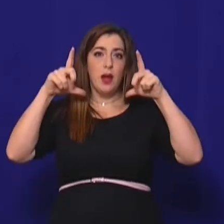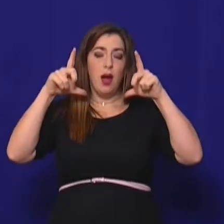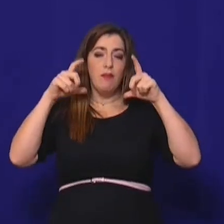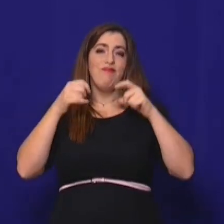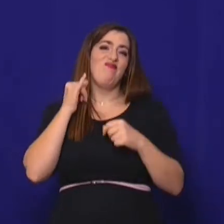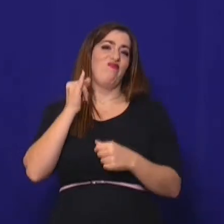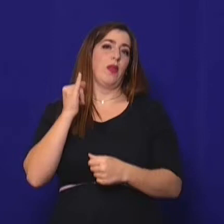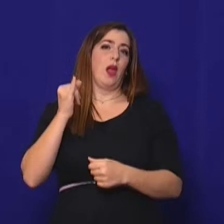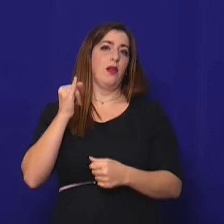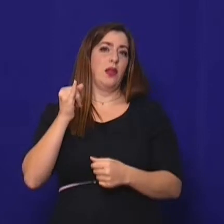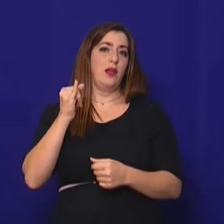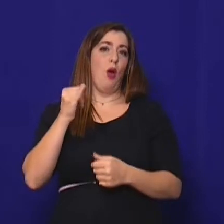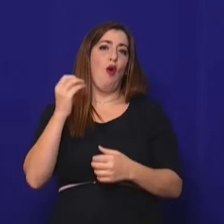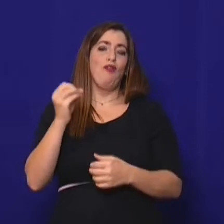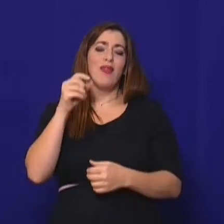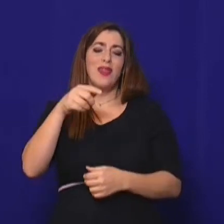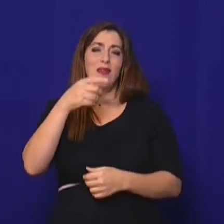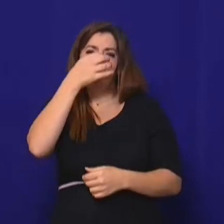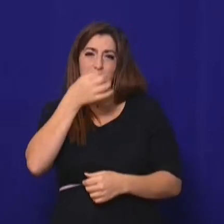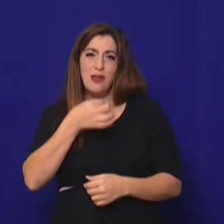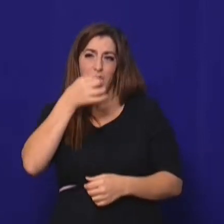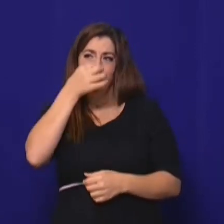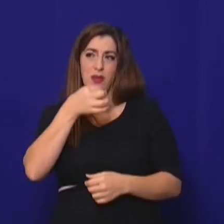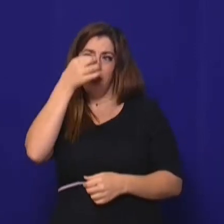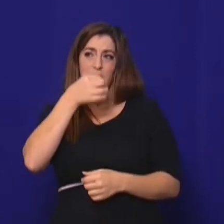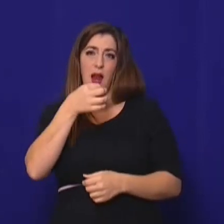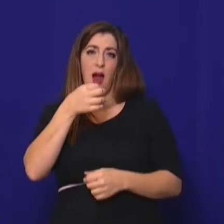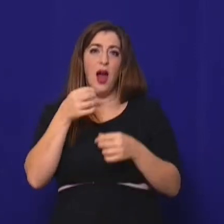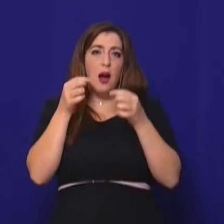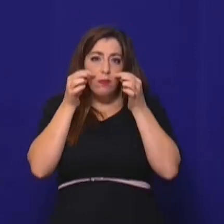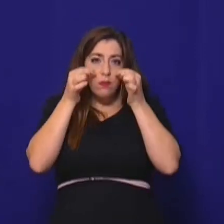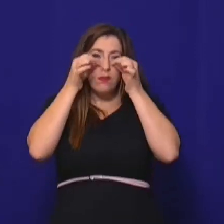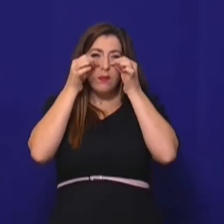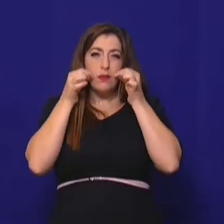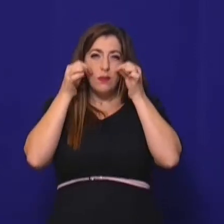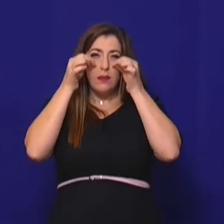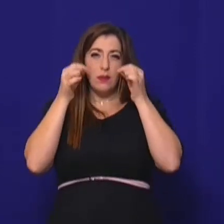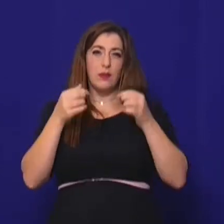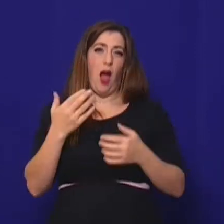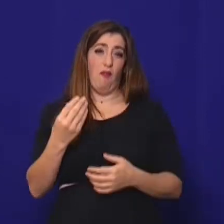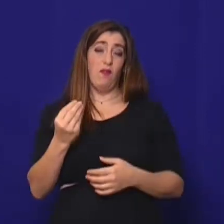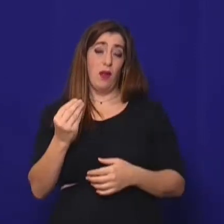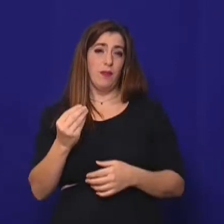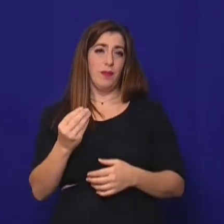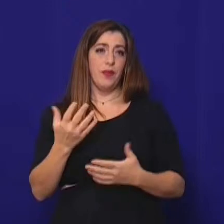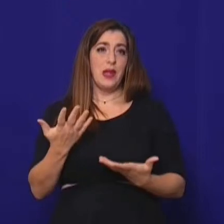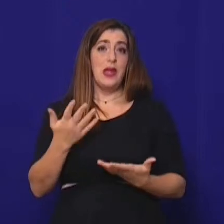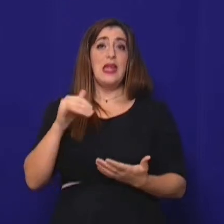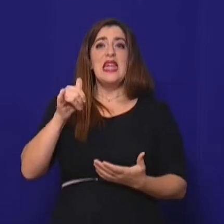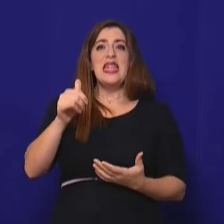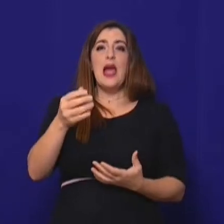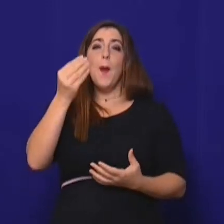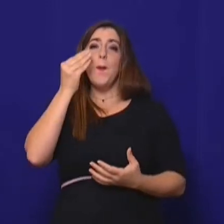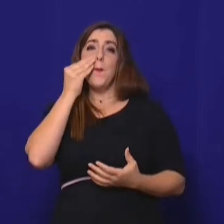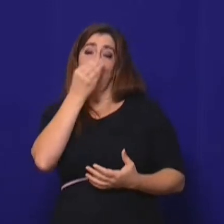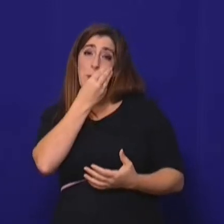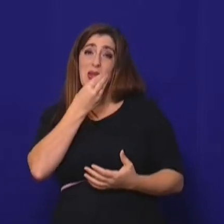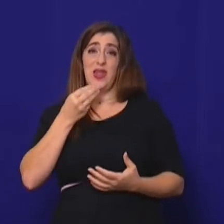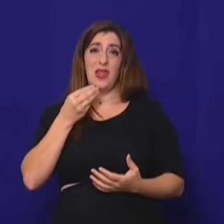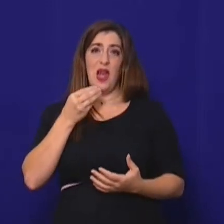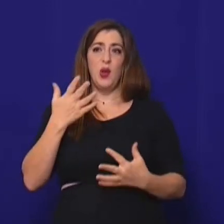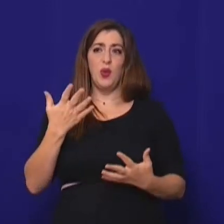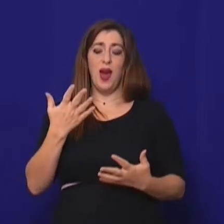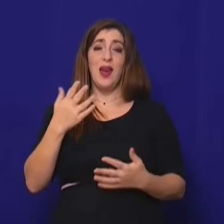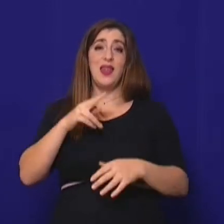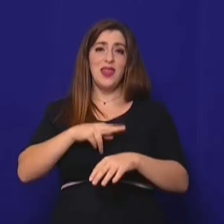inti ħatkun qiegħda toqgħod tinżel taħt l-imnieħer. U allura inti bil-fors tkun qiegħed missa. Meta tkun qiegħed miss il-maskra tkun qiegħed tikkontamina